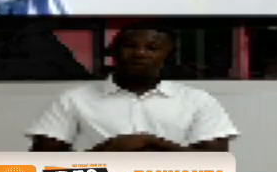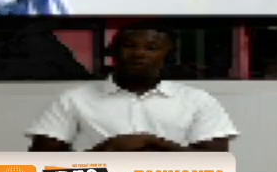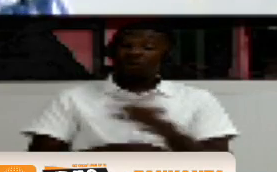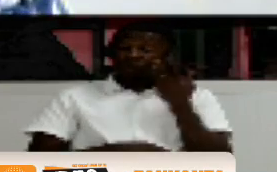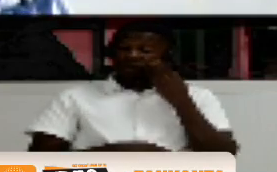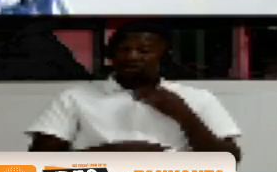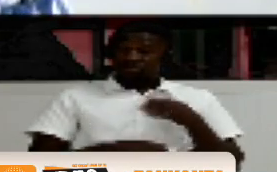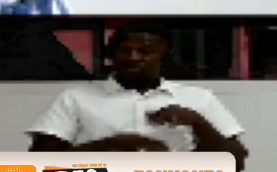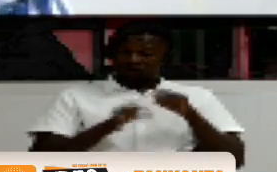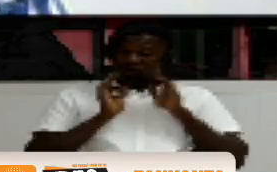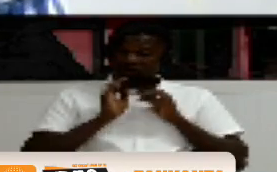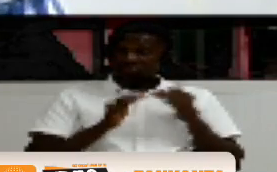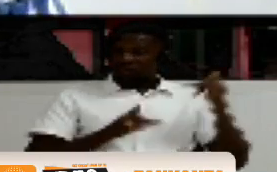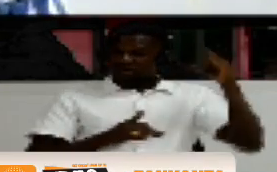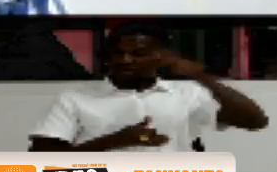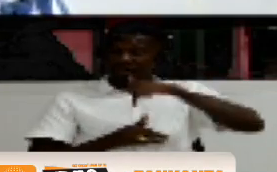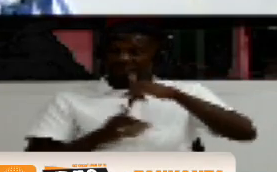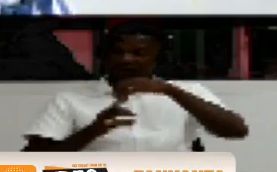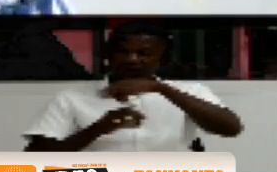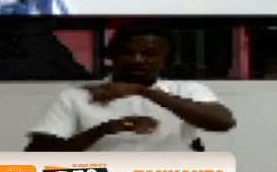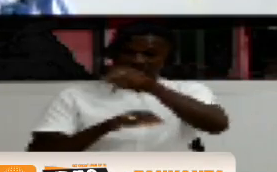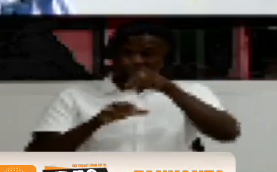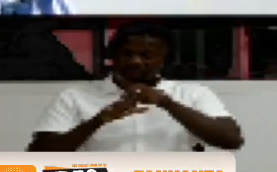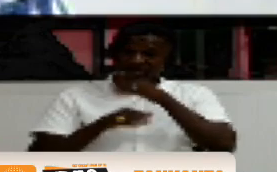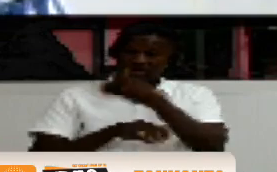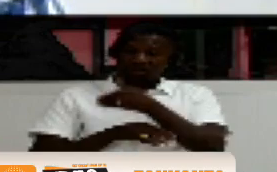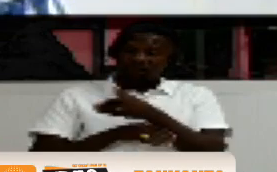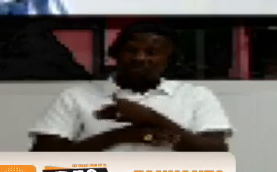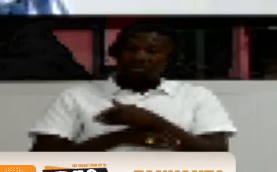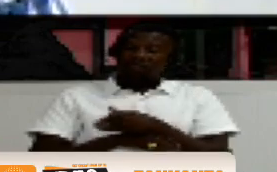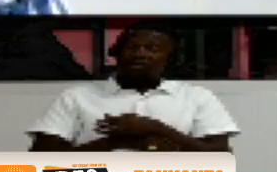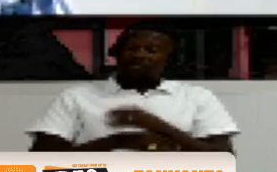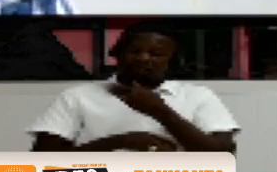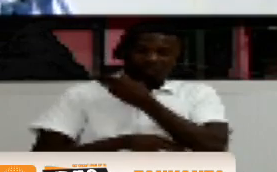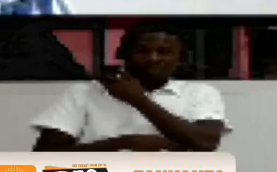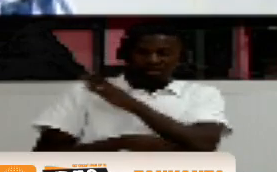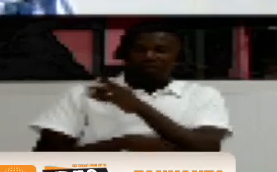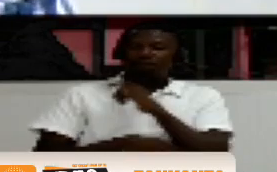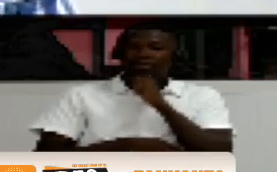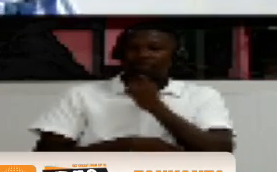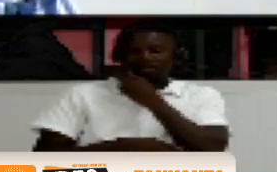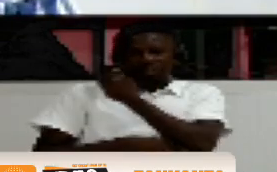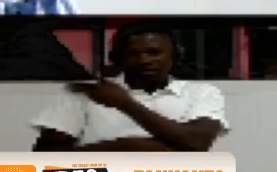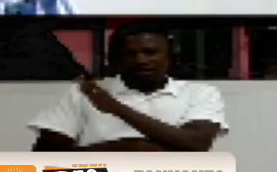he left. We get to the terminal.